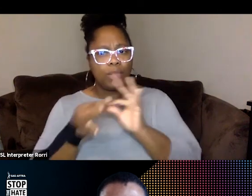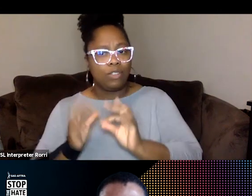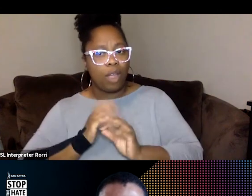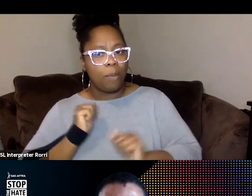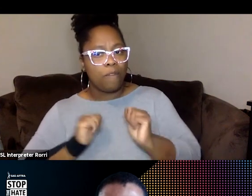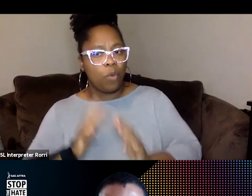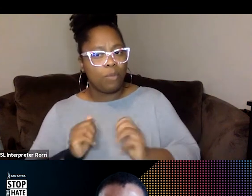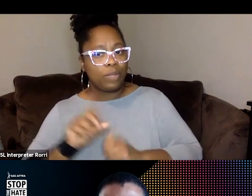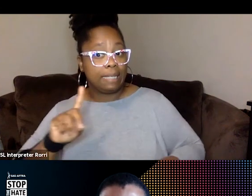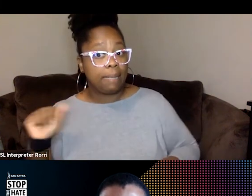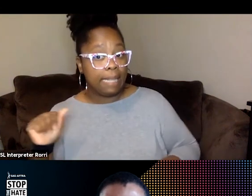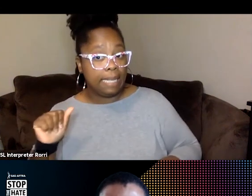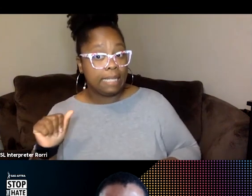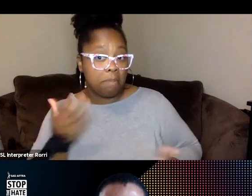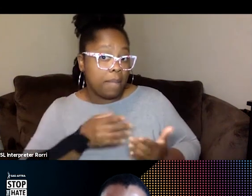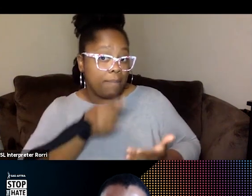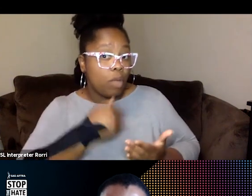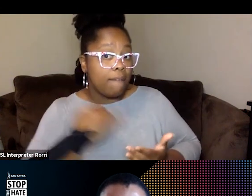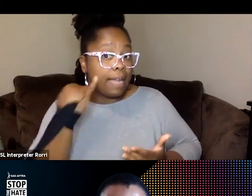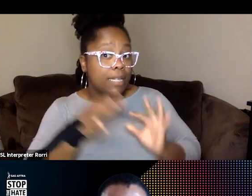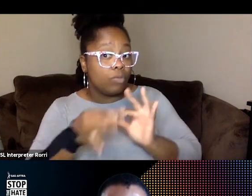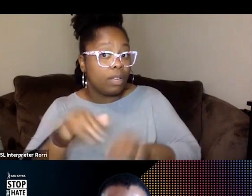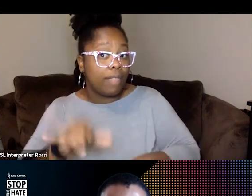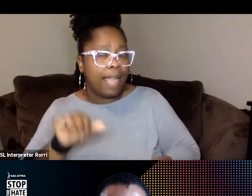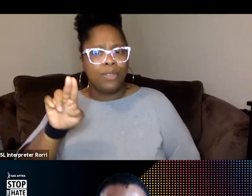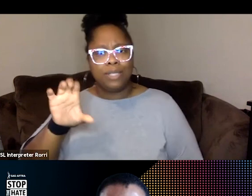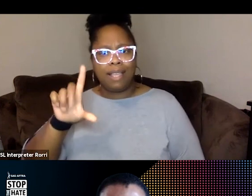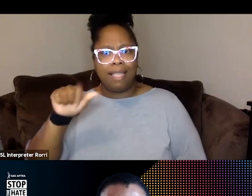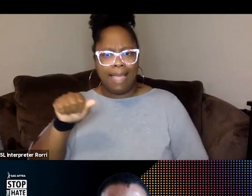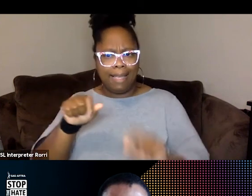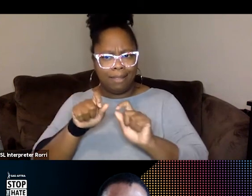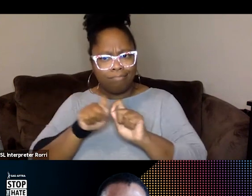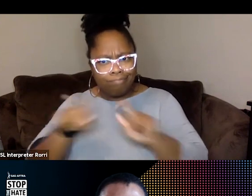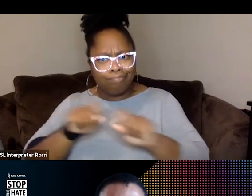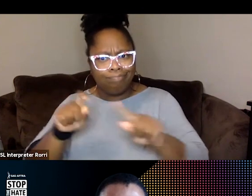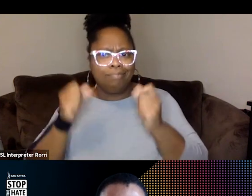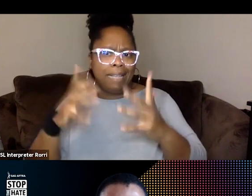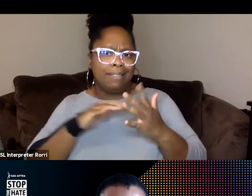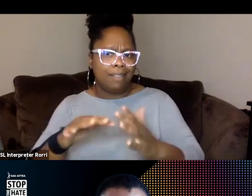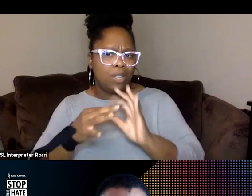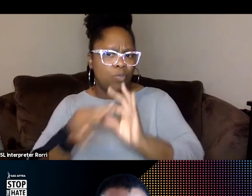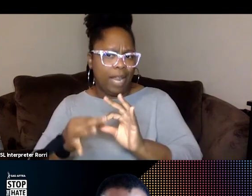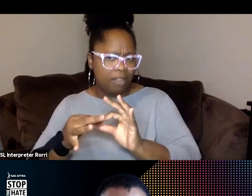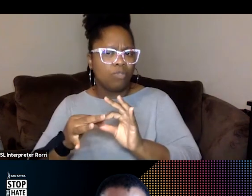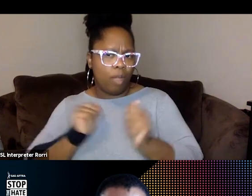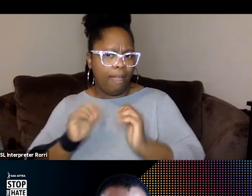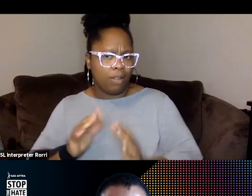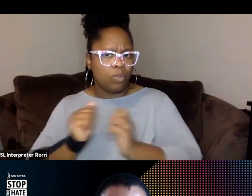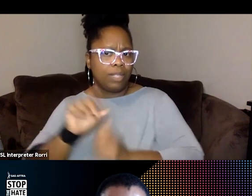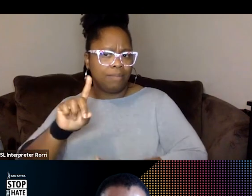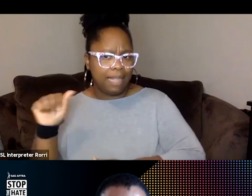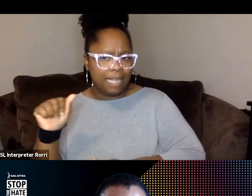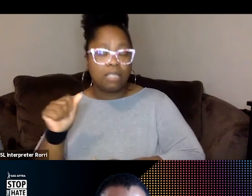with disabilities. You may have ideas about that. I know that UCLA puts out a lot of studies, et cetera. Yeah. And so for